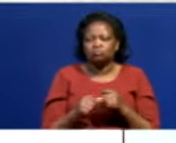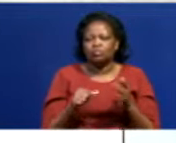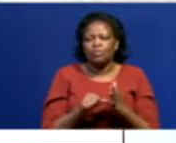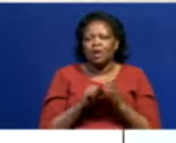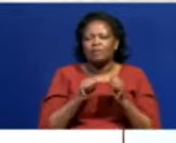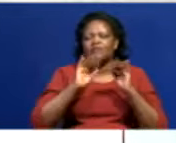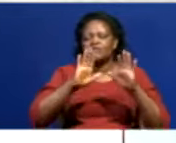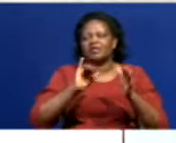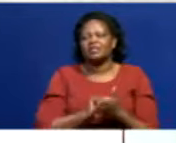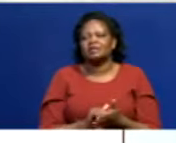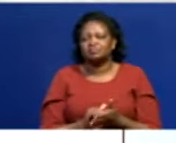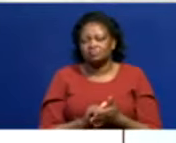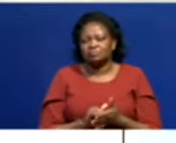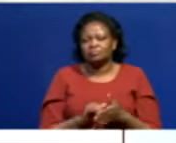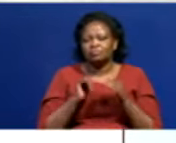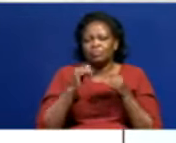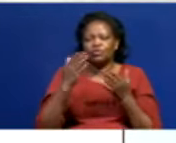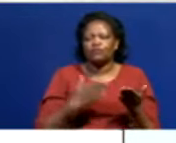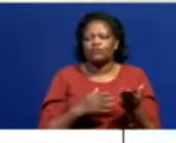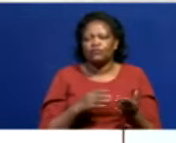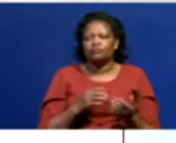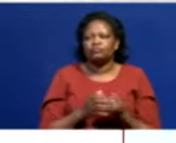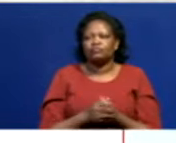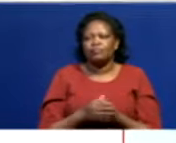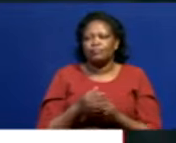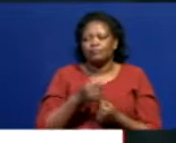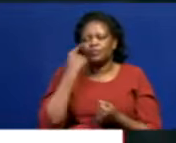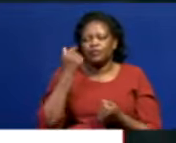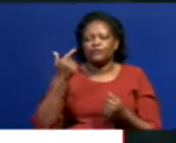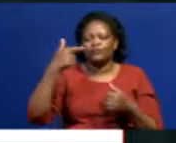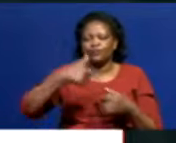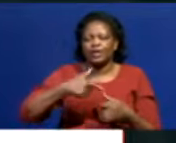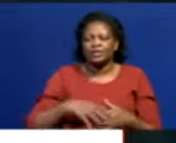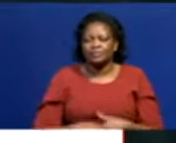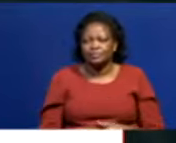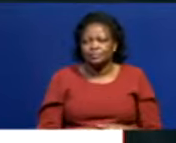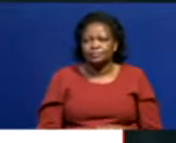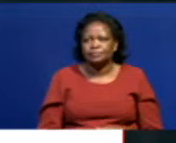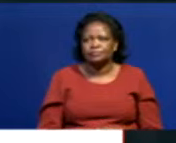hugely attributed to fossil fuel.